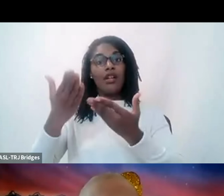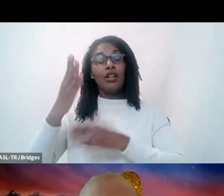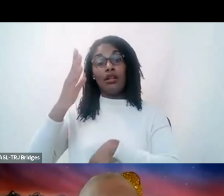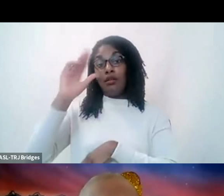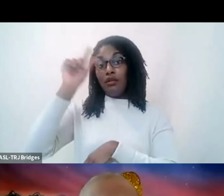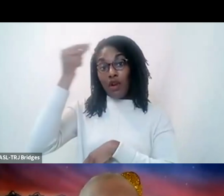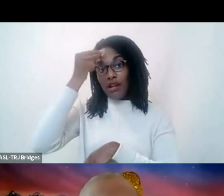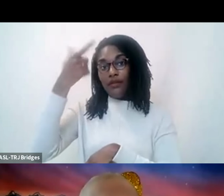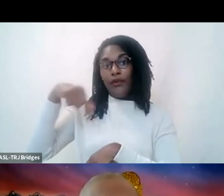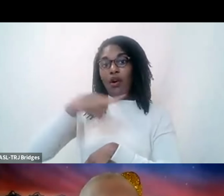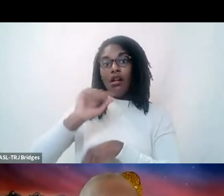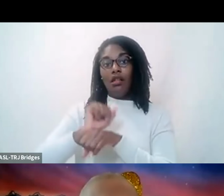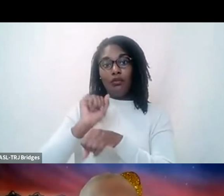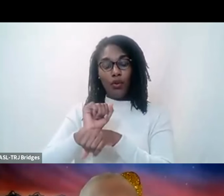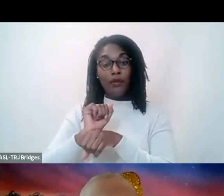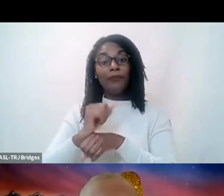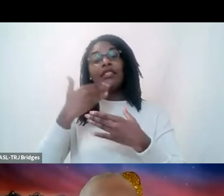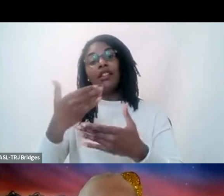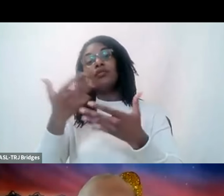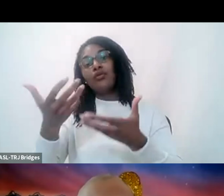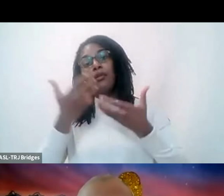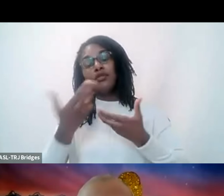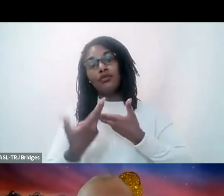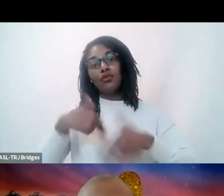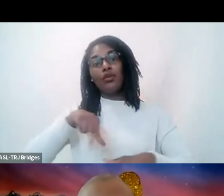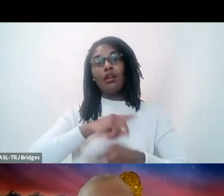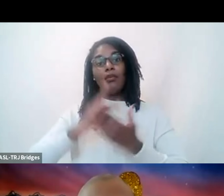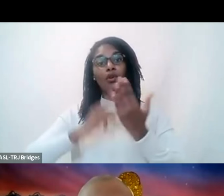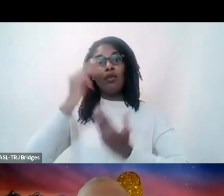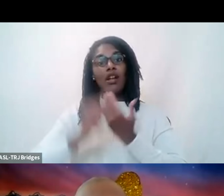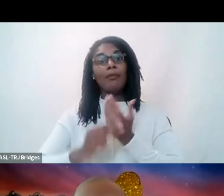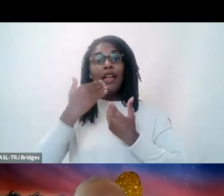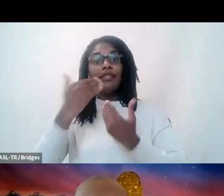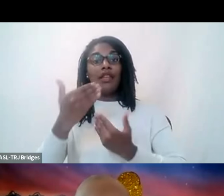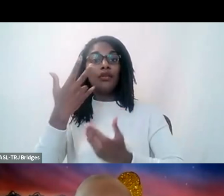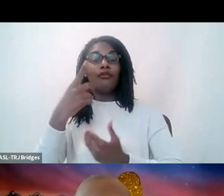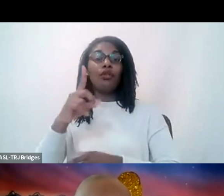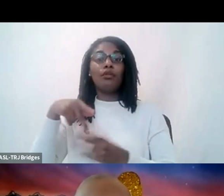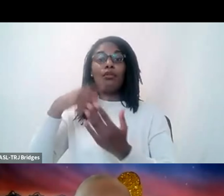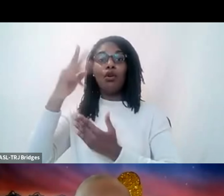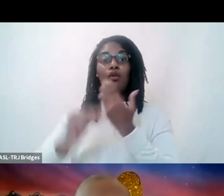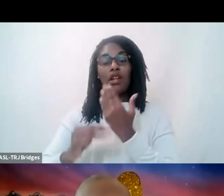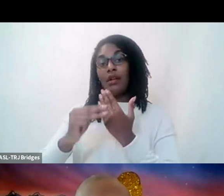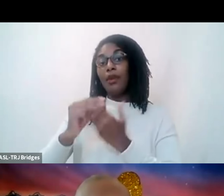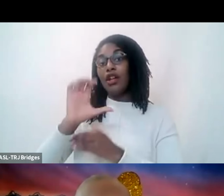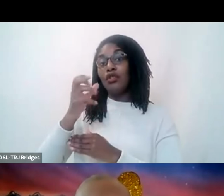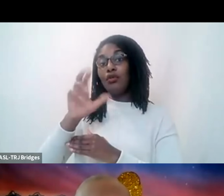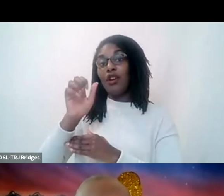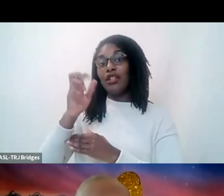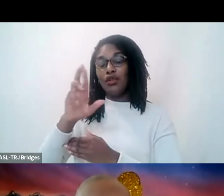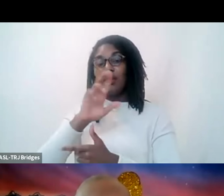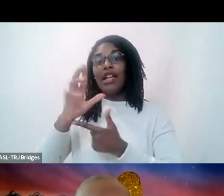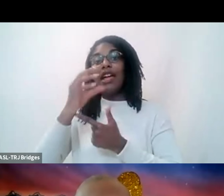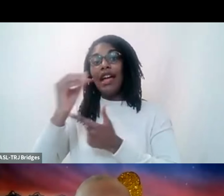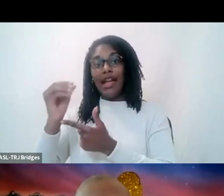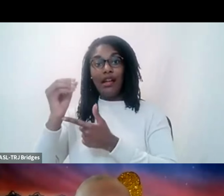So thank you for joining us at today's program. And thank you to the program curator and moderator, Malik